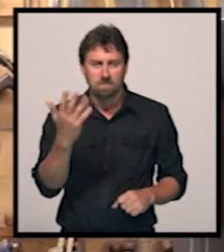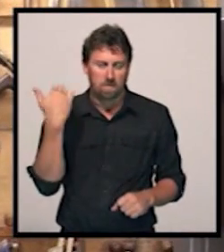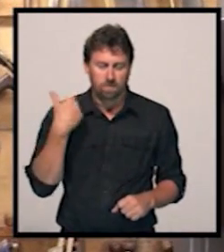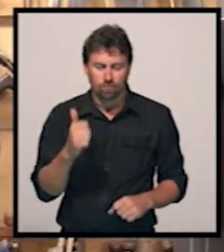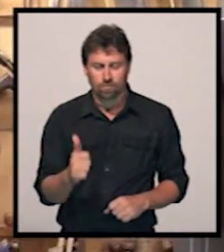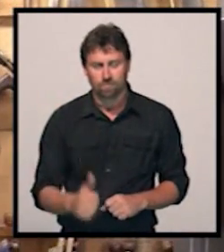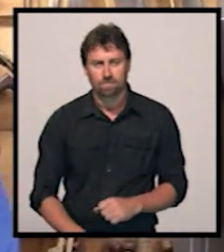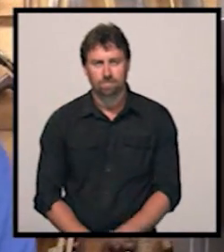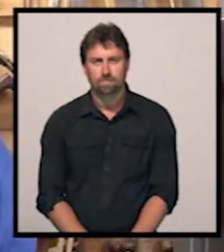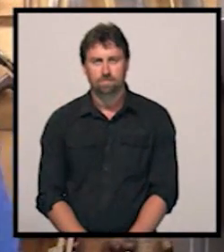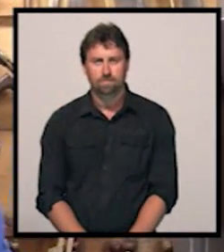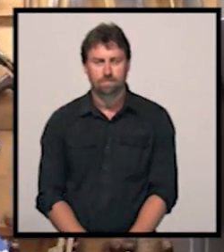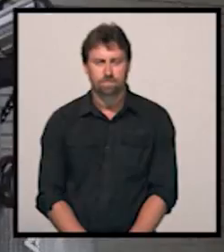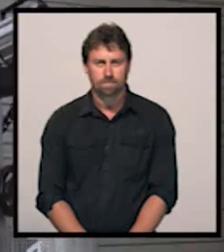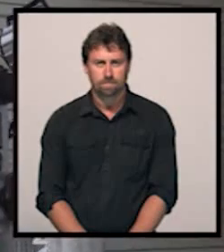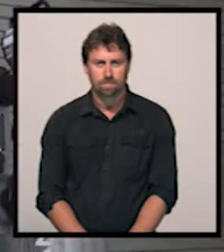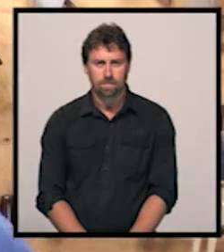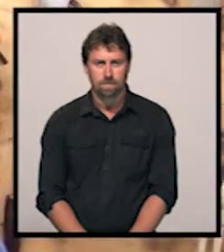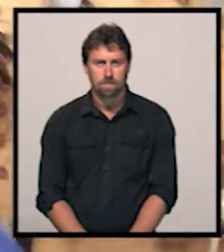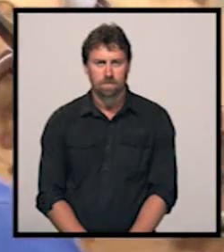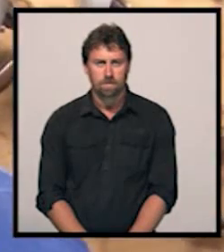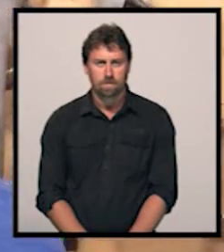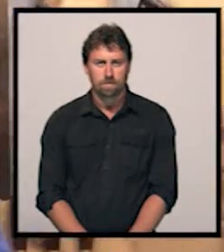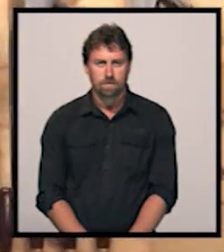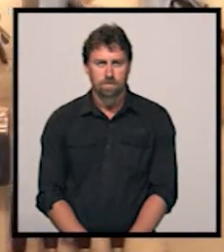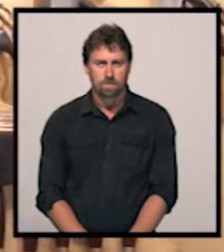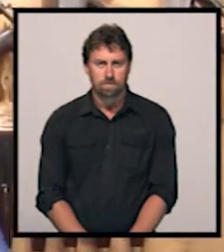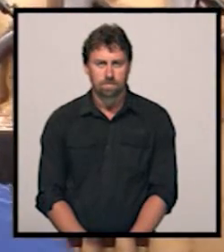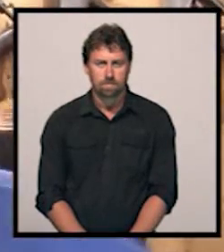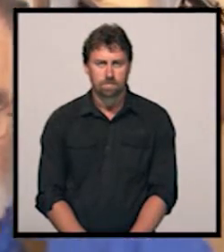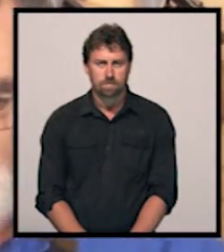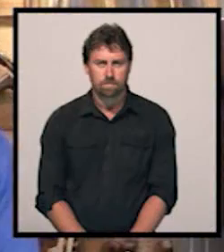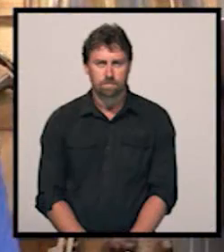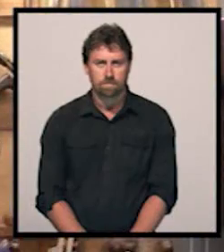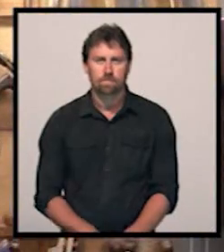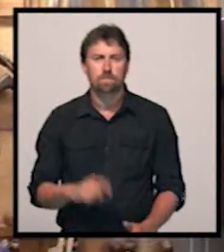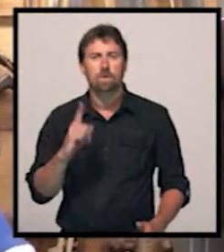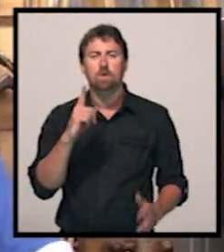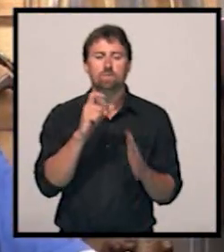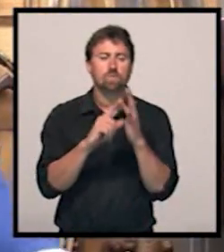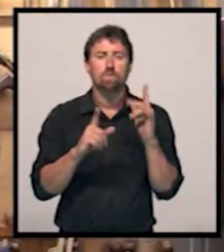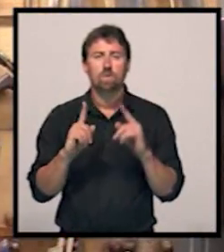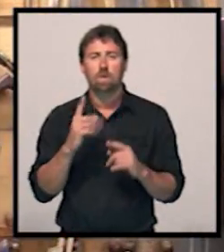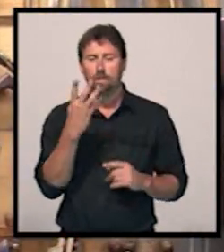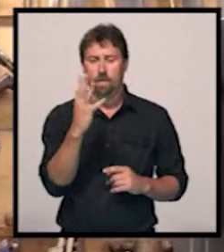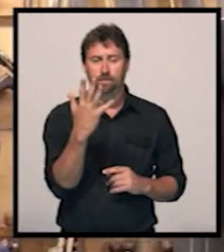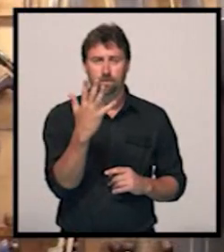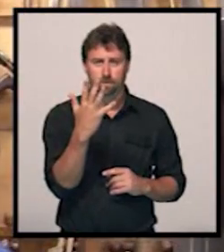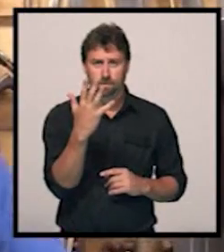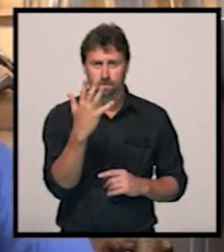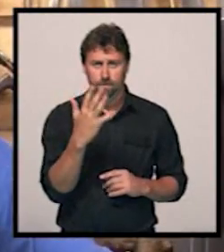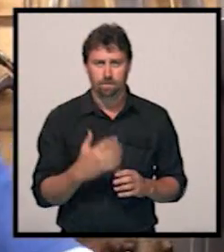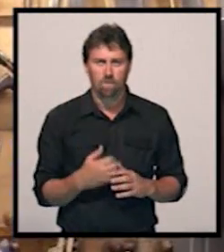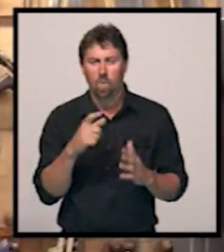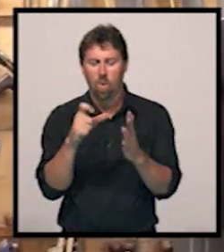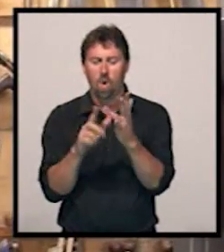and I'll show you how to set those up. So we'll put this to one side. The first thing I do is get a 45 or